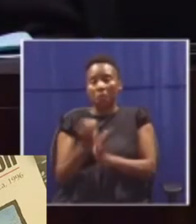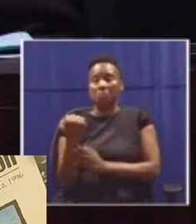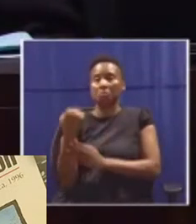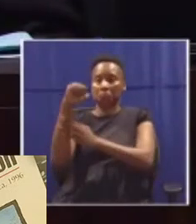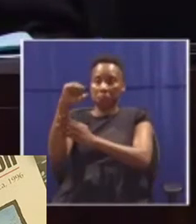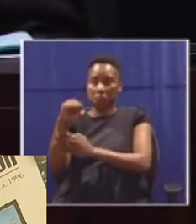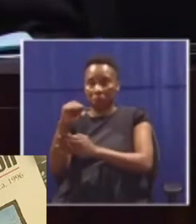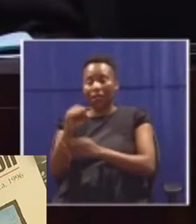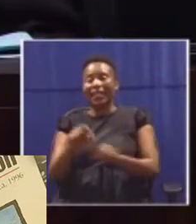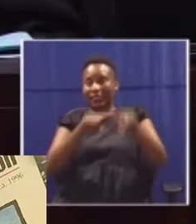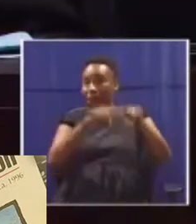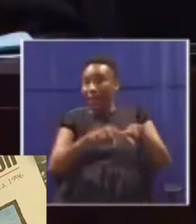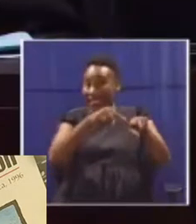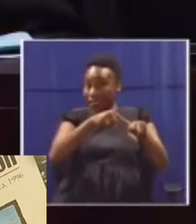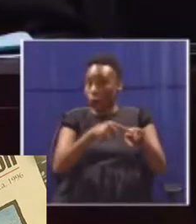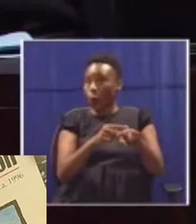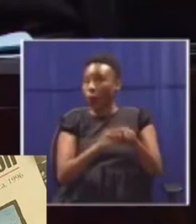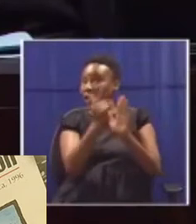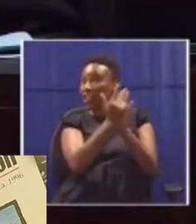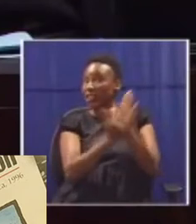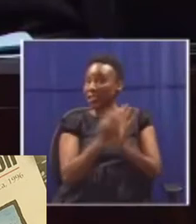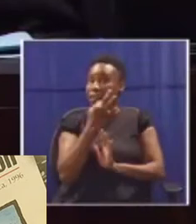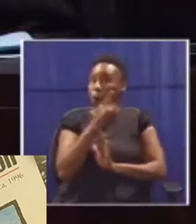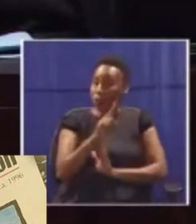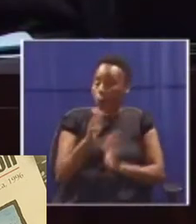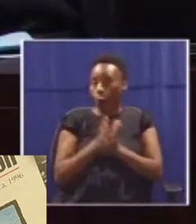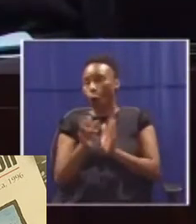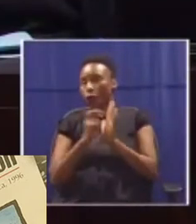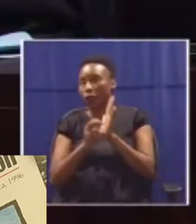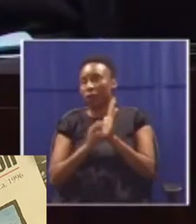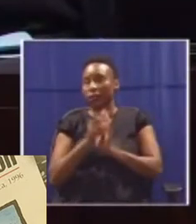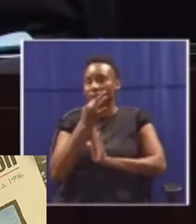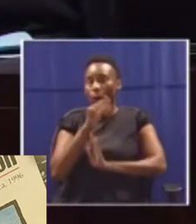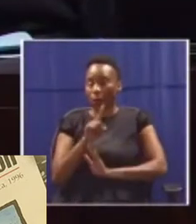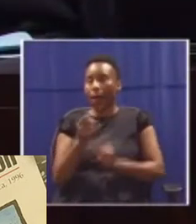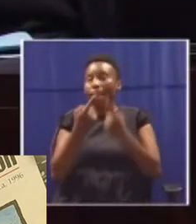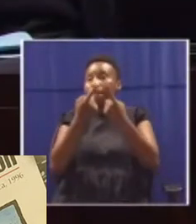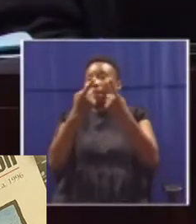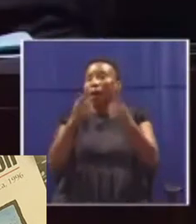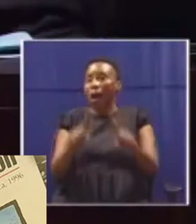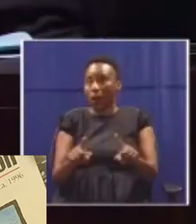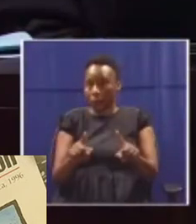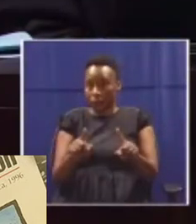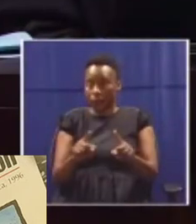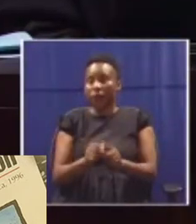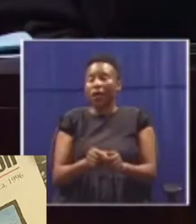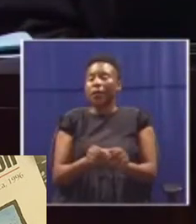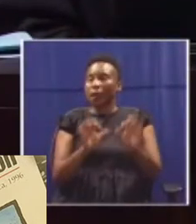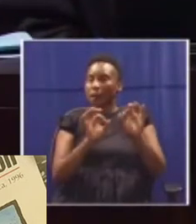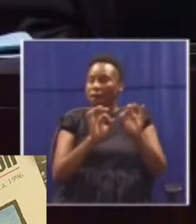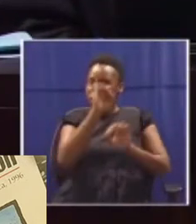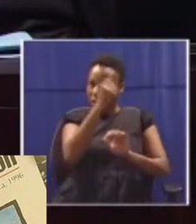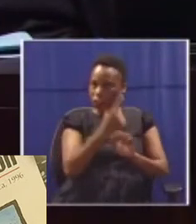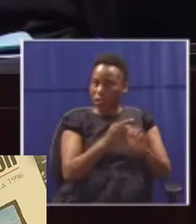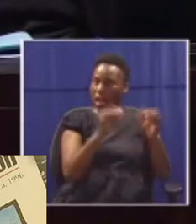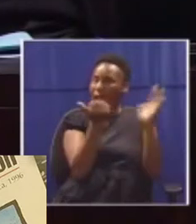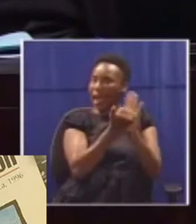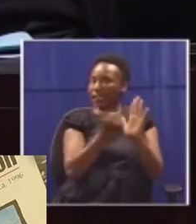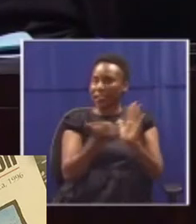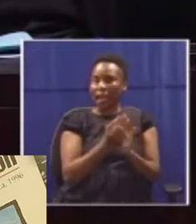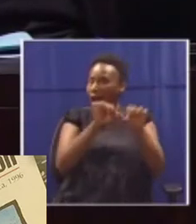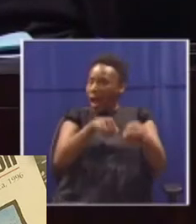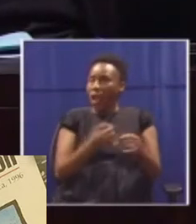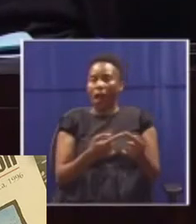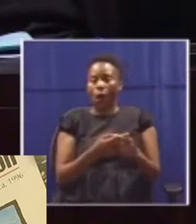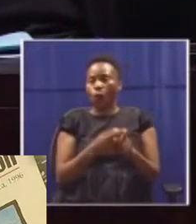refused on the basis of the legislation and regulations. However, the original act didn't allow for